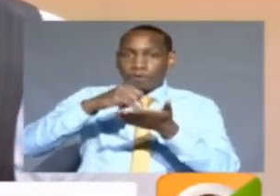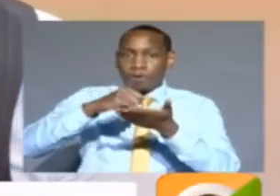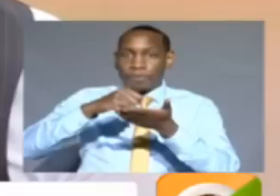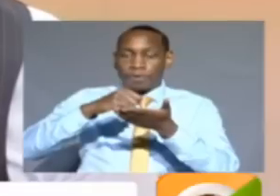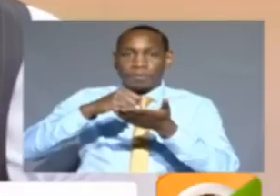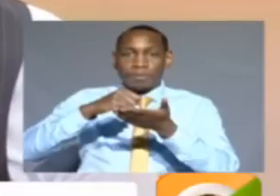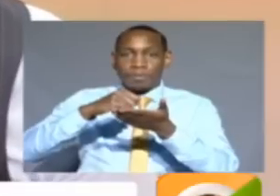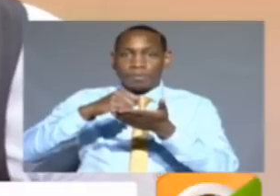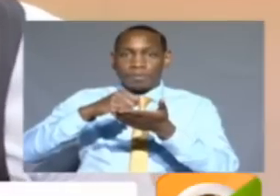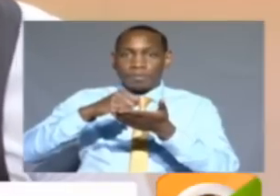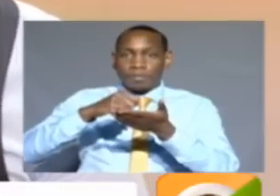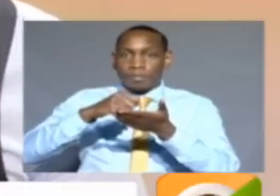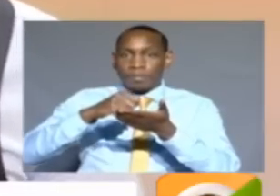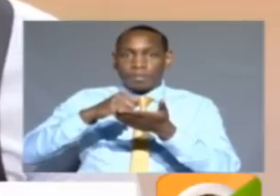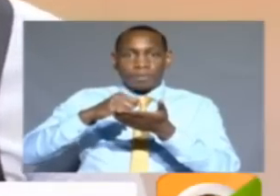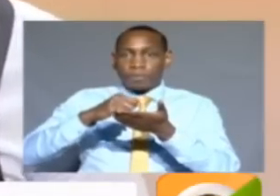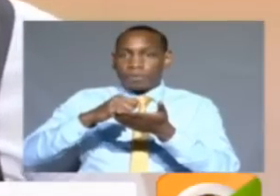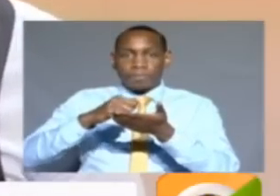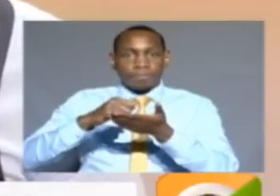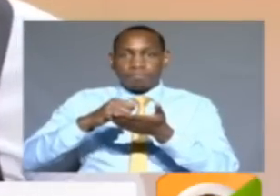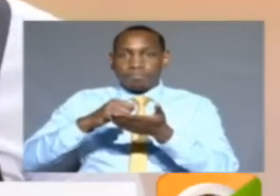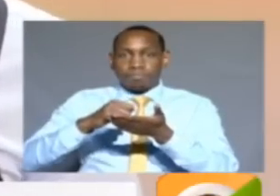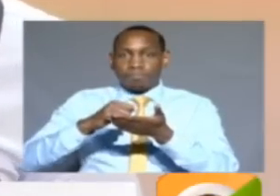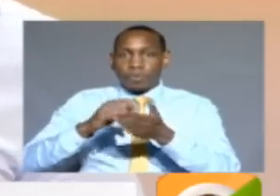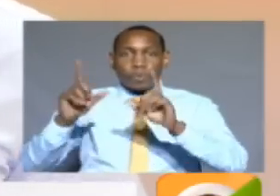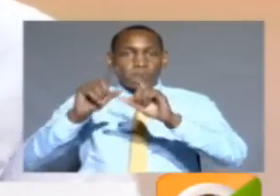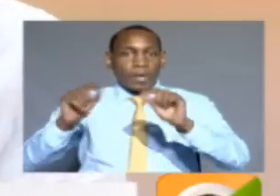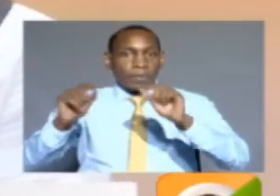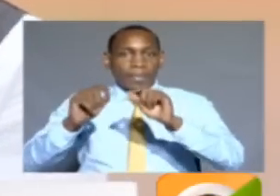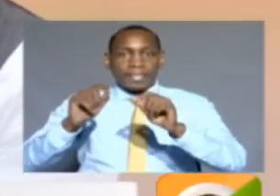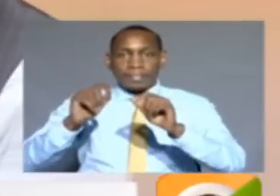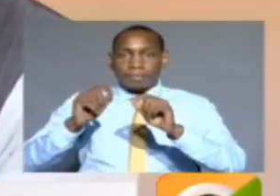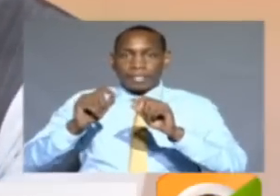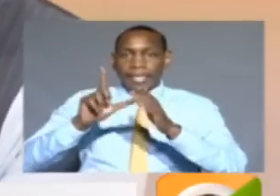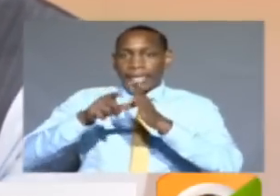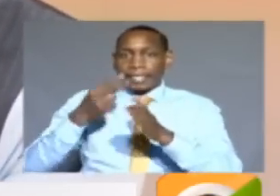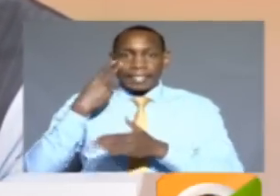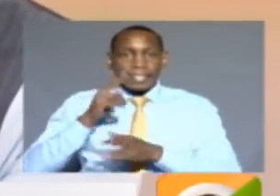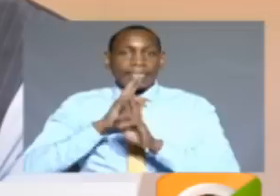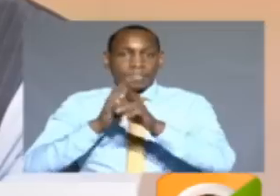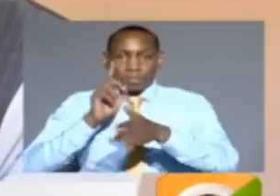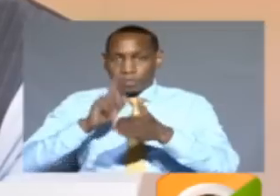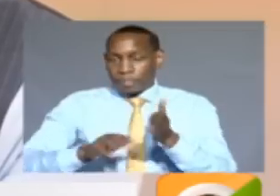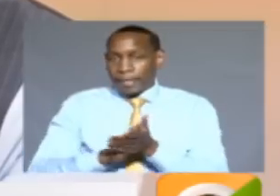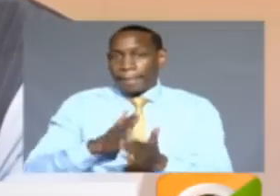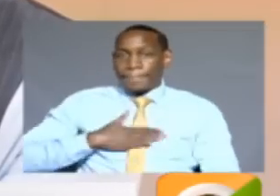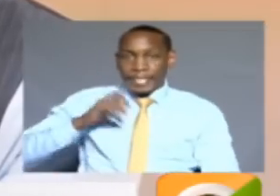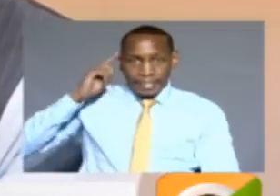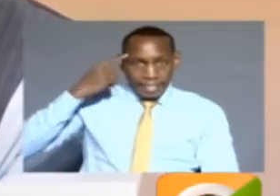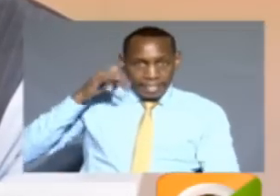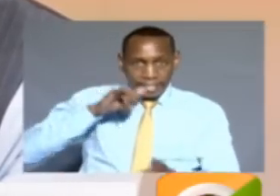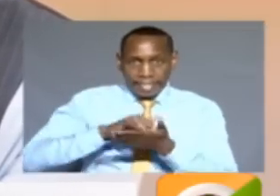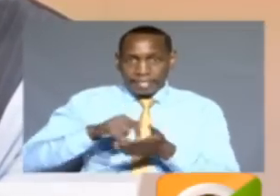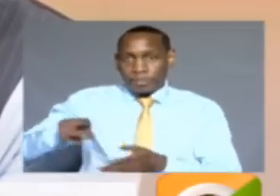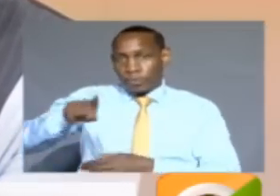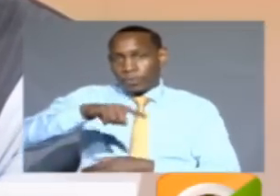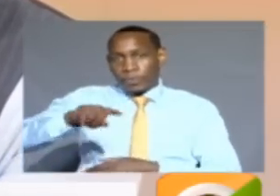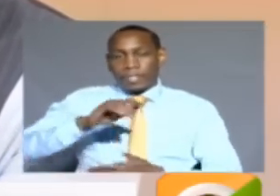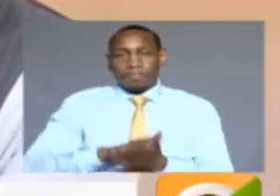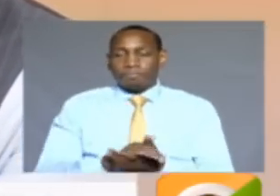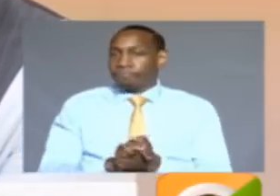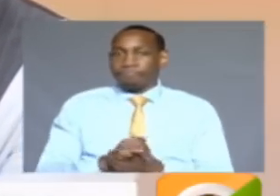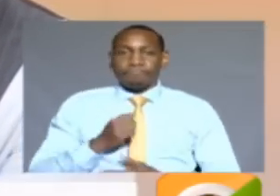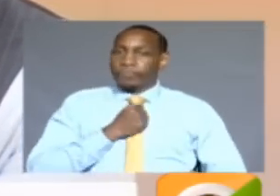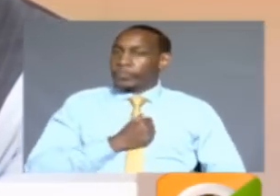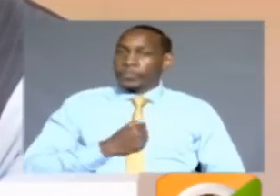proverbial red herring and see what can come out of that. And I think we should pity the DCI. Yeah.